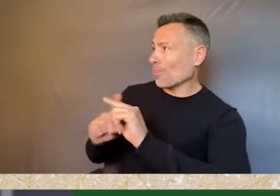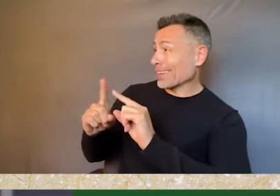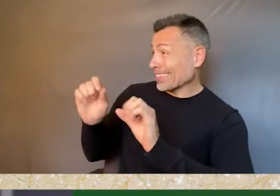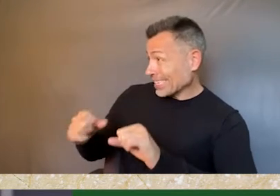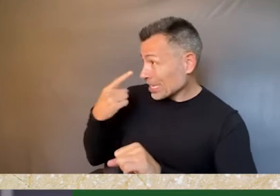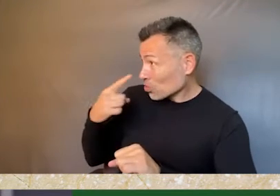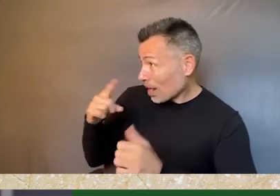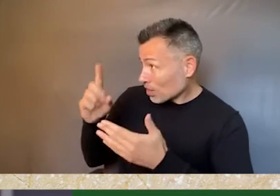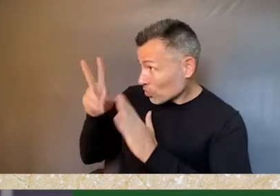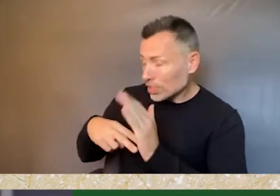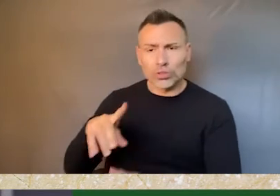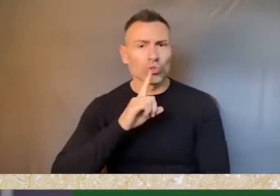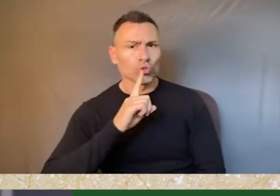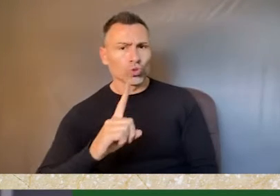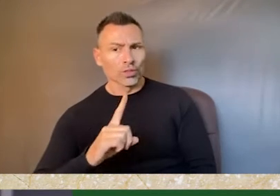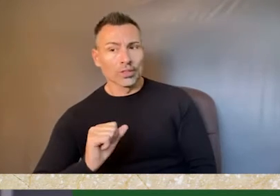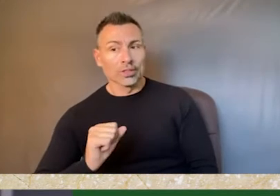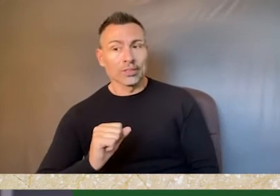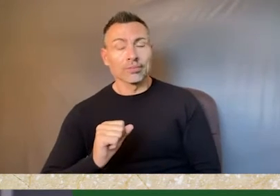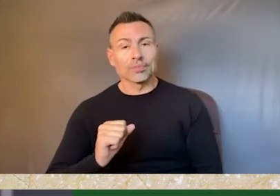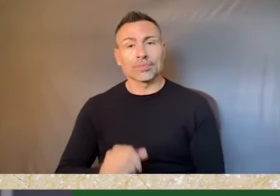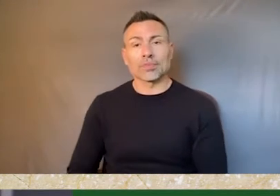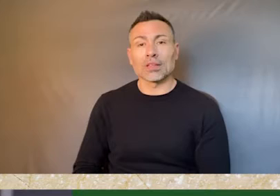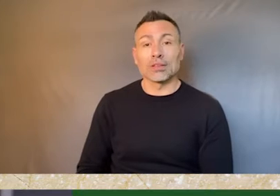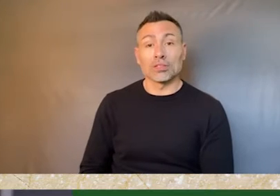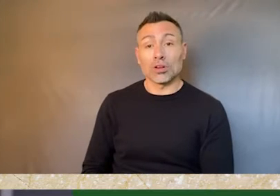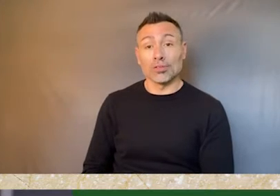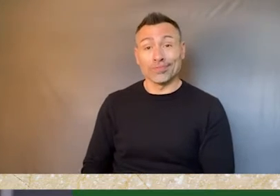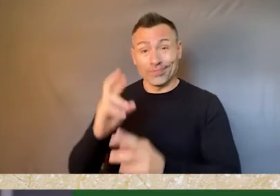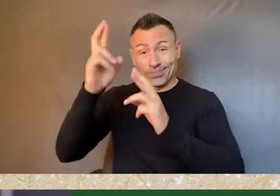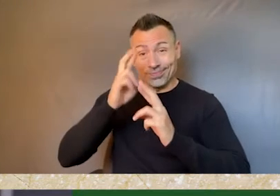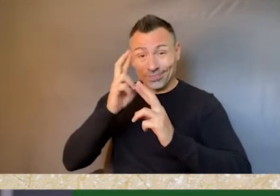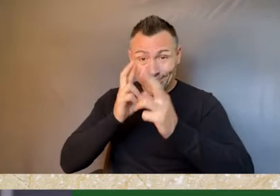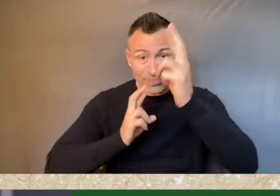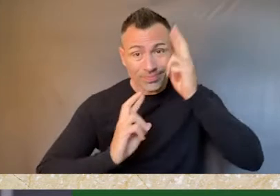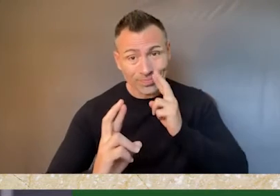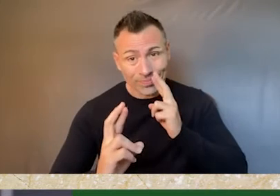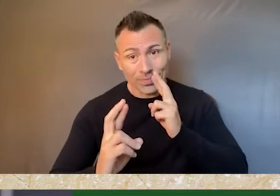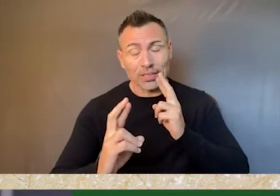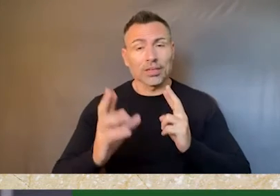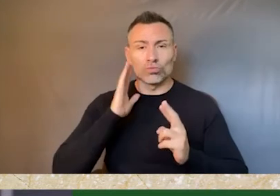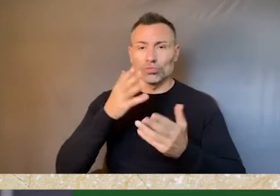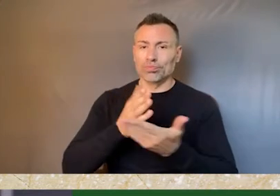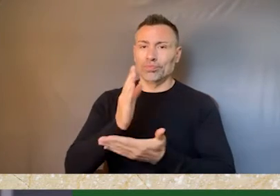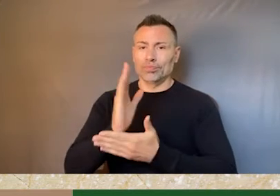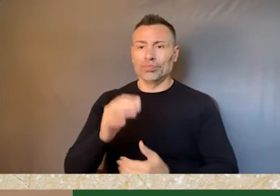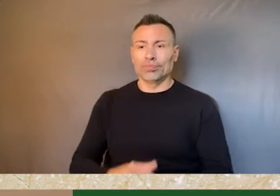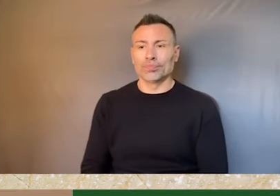definitely. Just treat us the way you would want to be treated, and we'll all be okay.